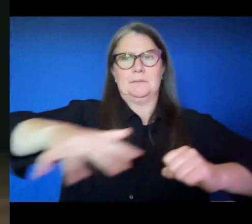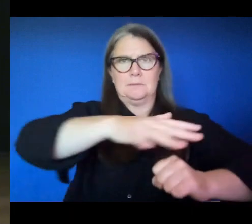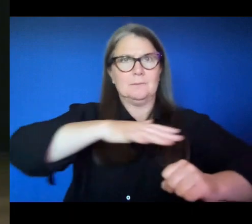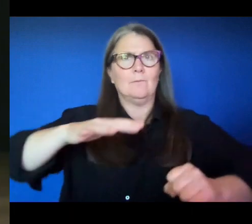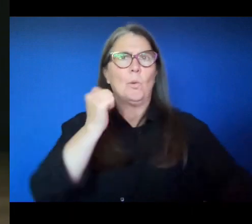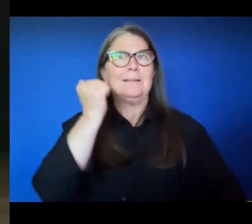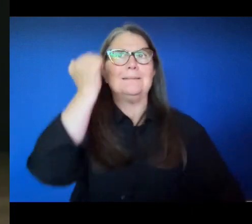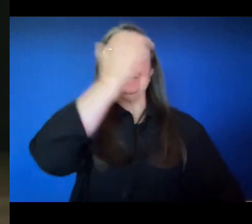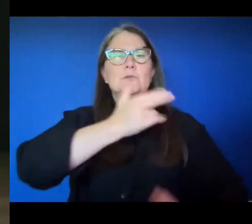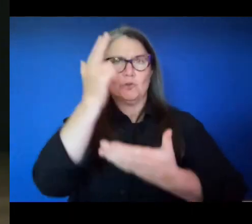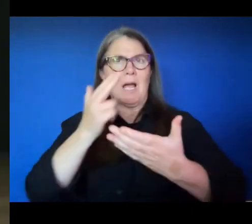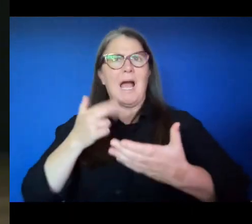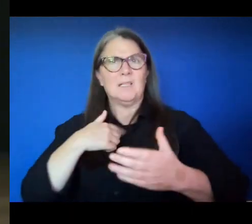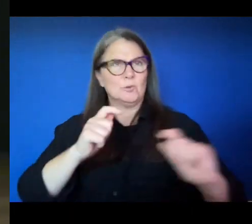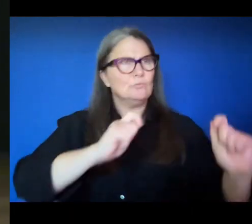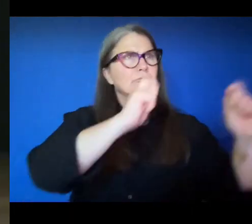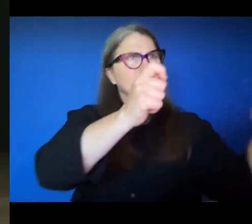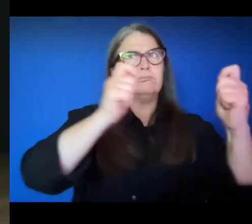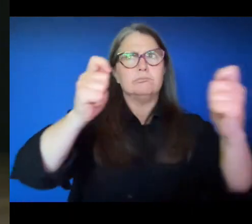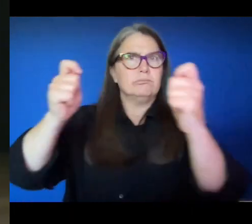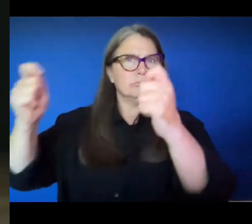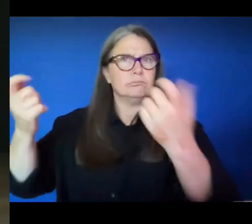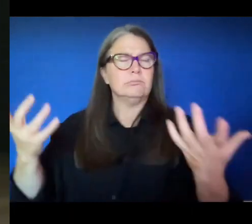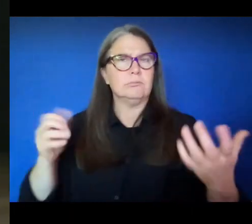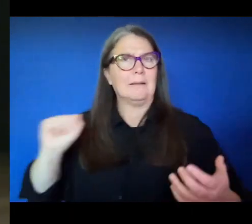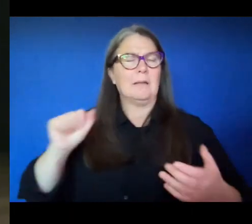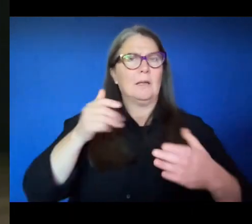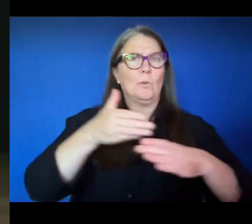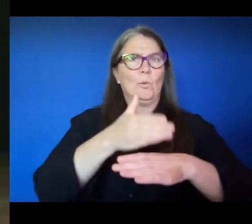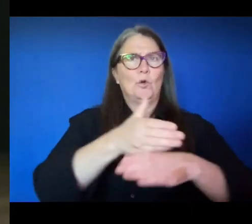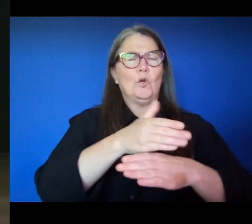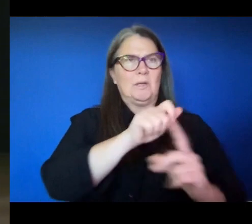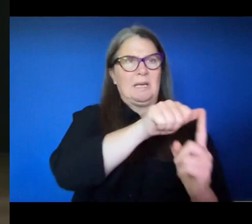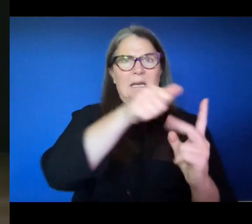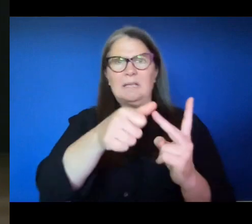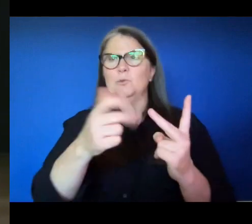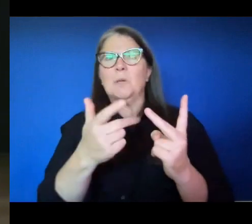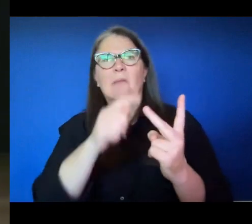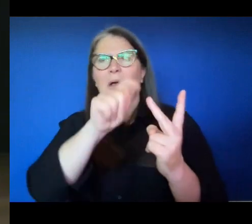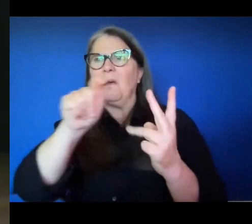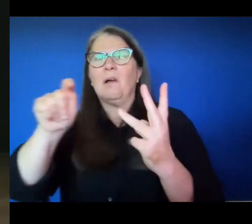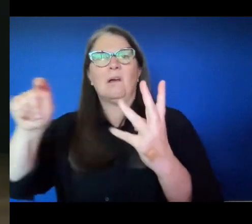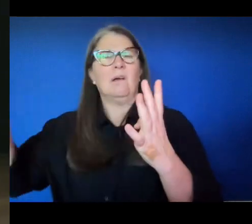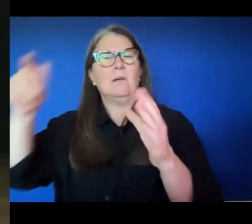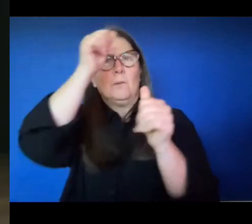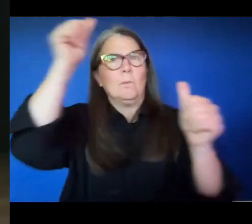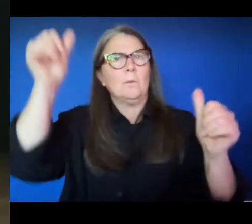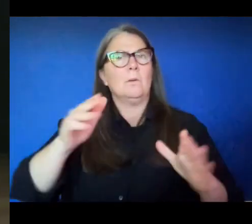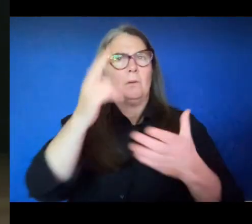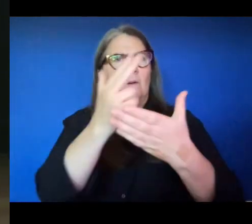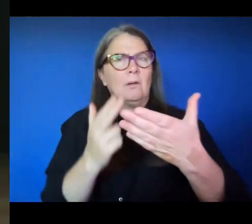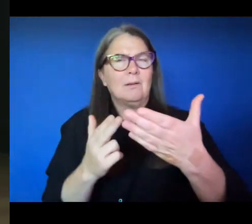in brilliant and beautiful ways, currently in ceremony and in the Indigenous curatorial team